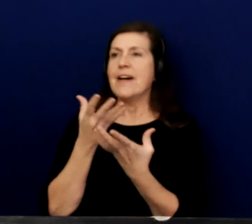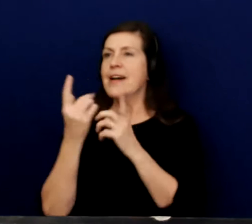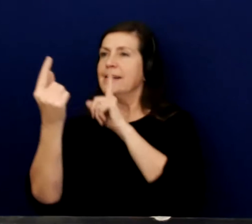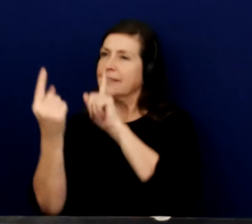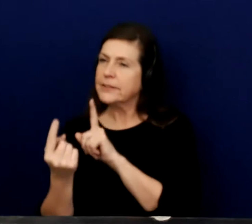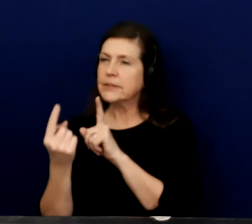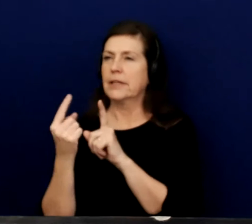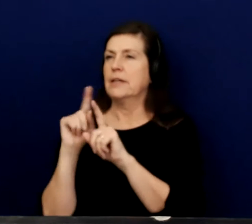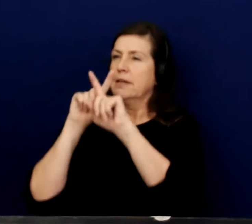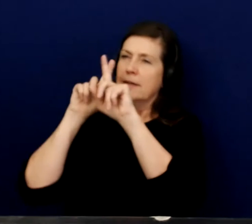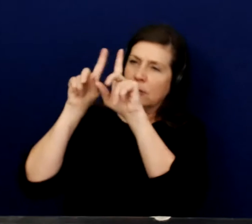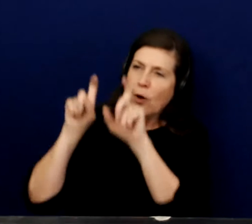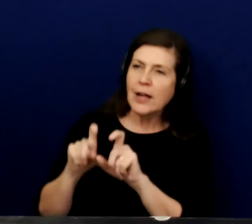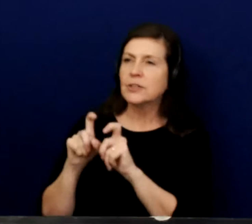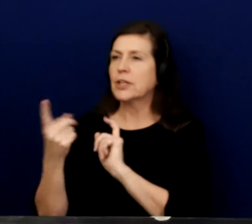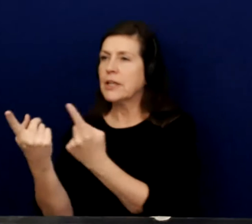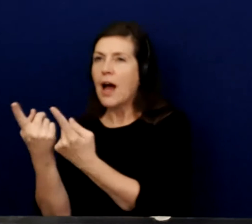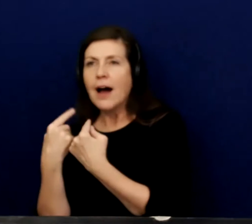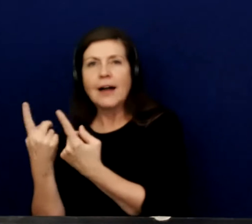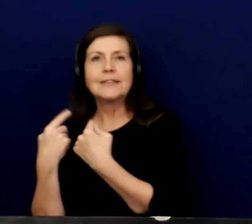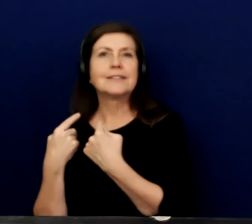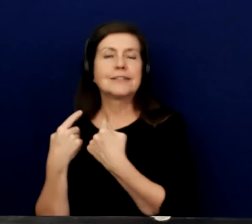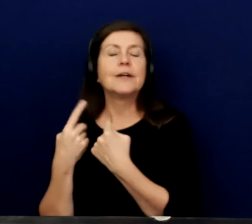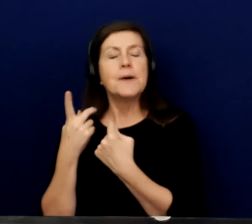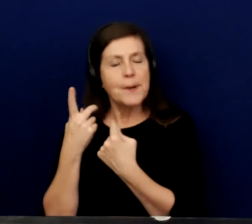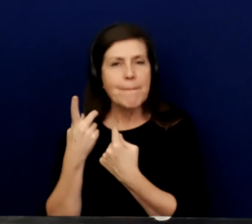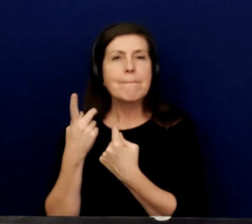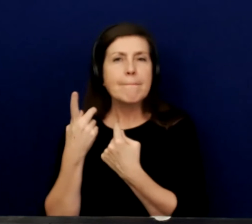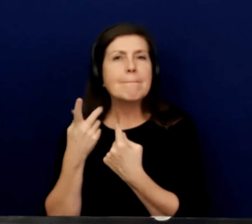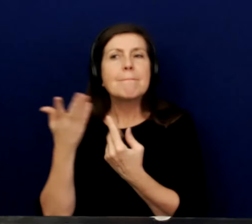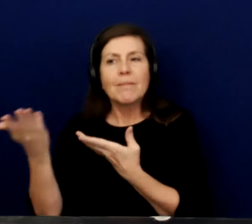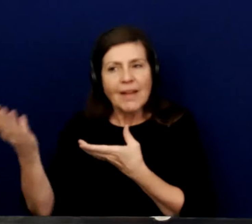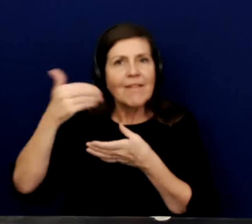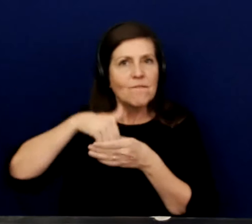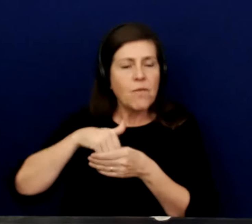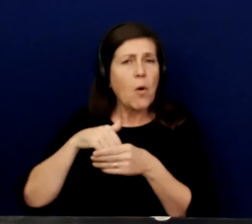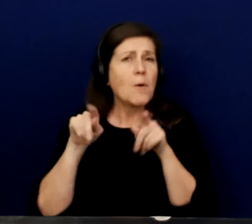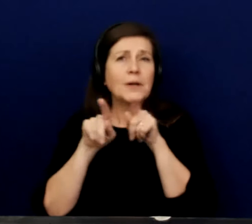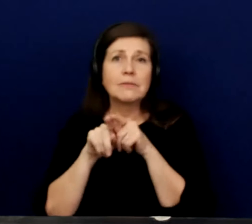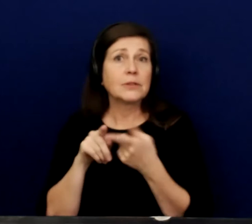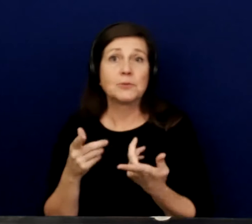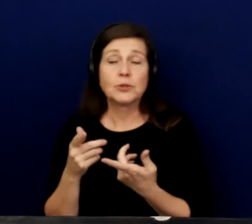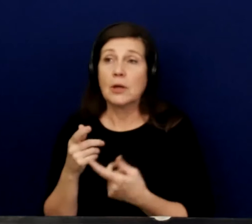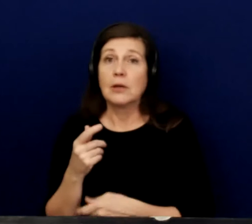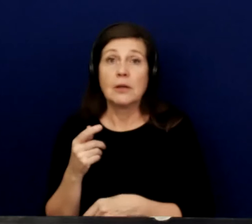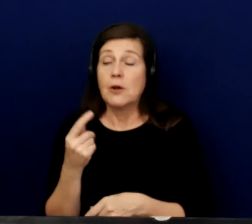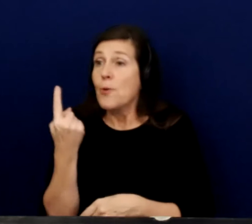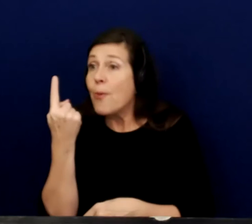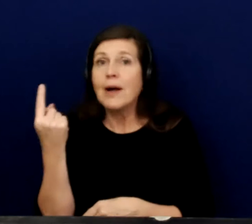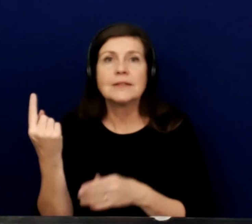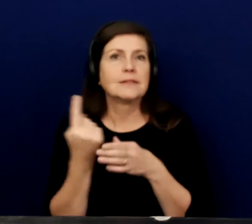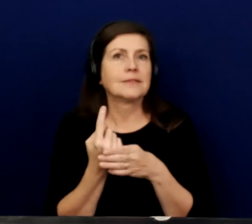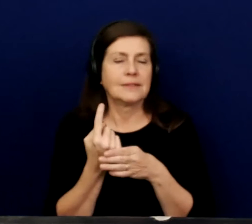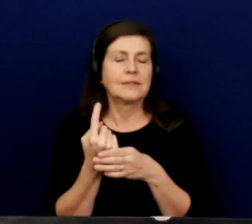questions and learning everything. It's good just to involve users, even in a small proportion, even just once, because most people, according